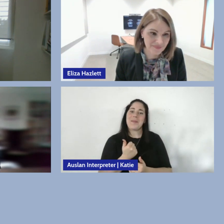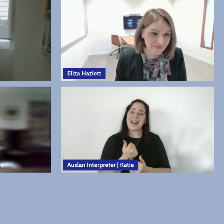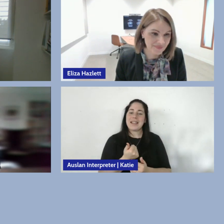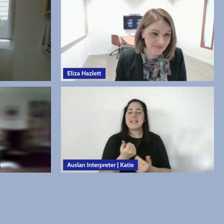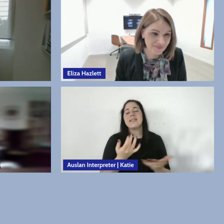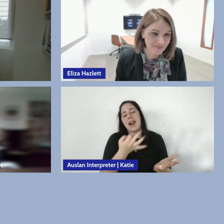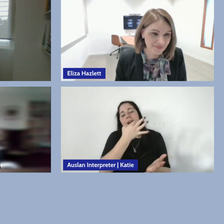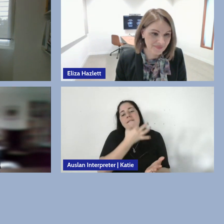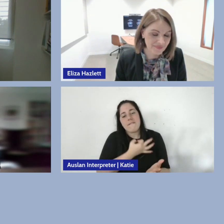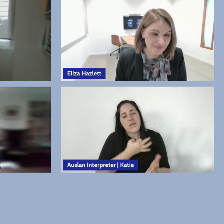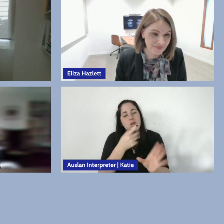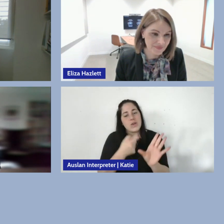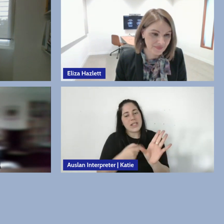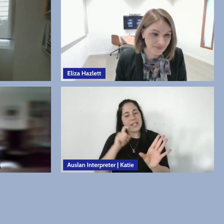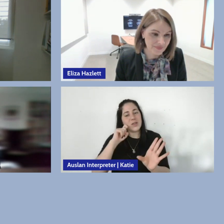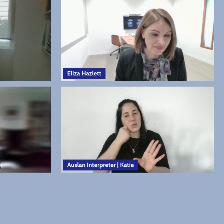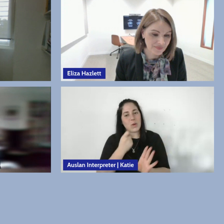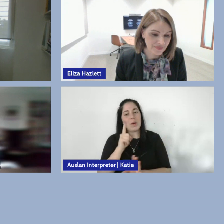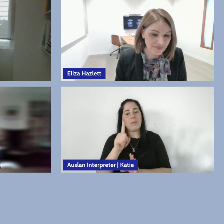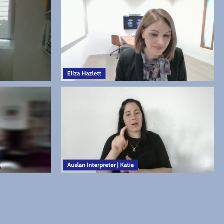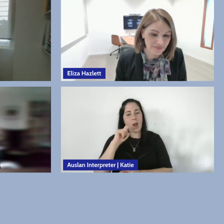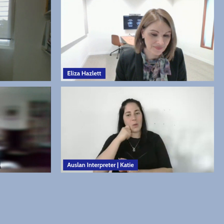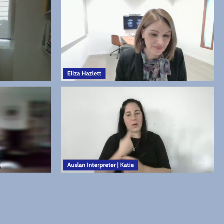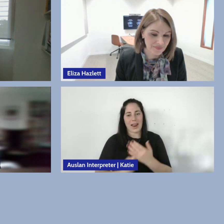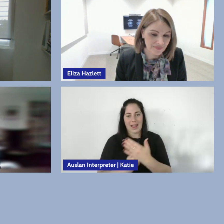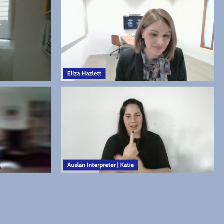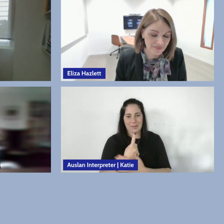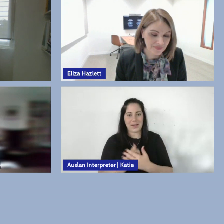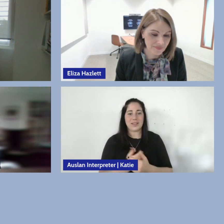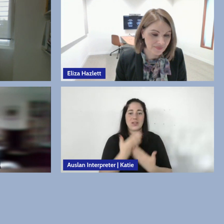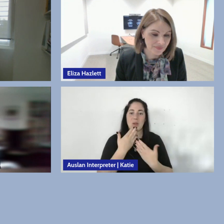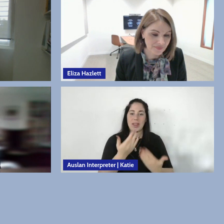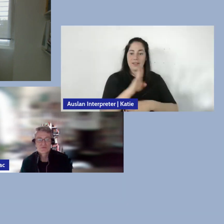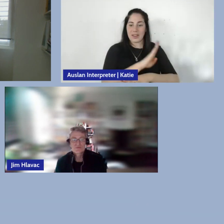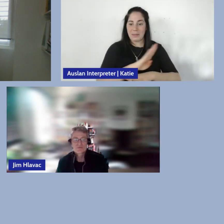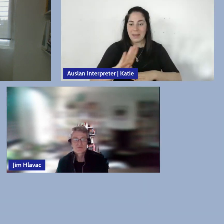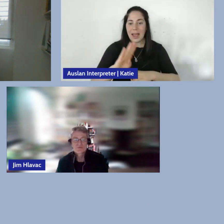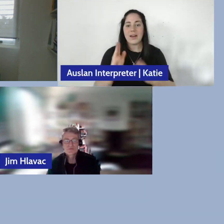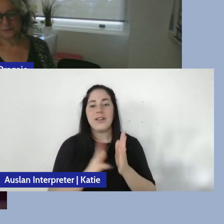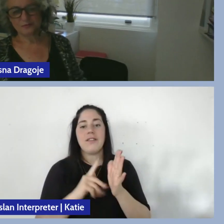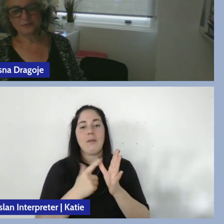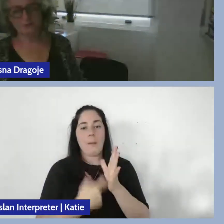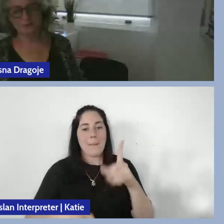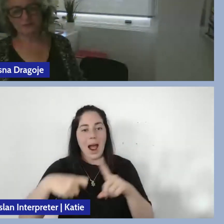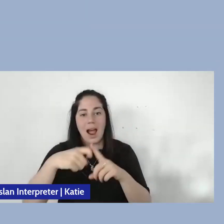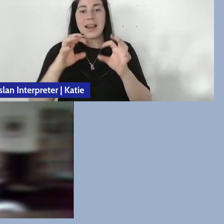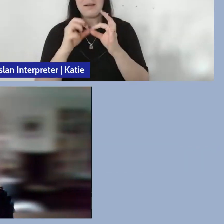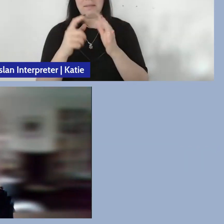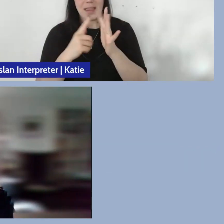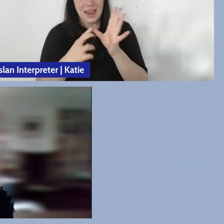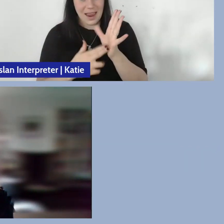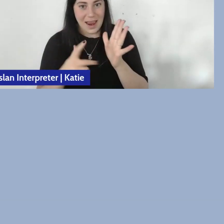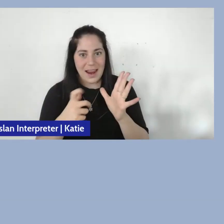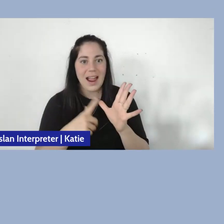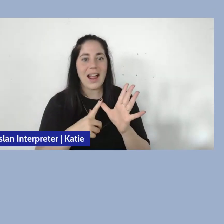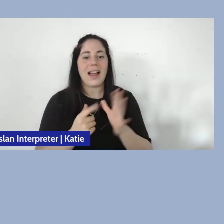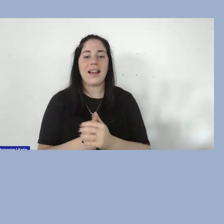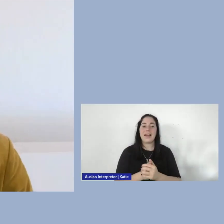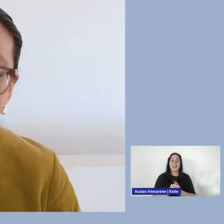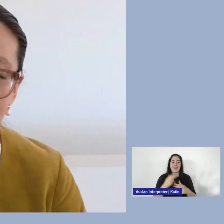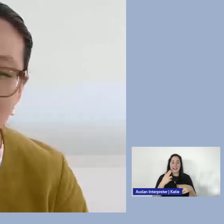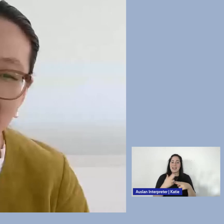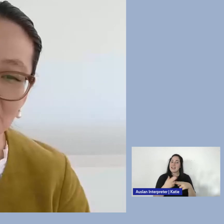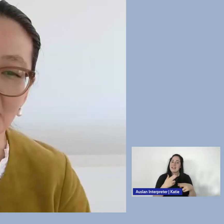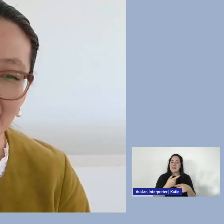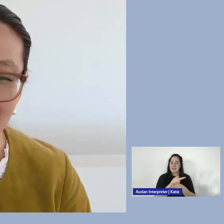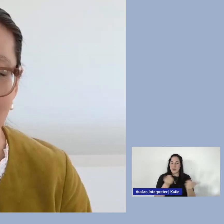least. I would like to thank the panel and Mark and Bianca for speaking today. If you're an interpreter and you haven't